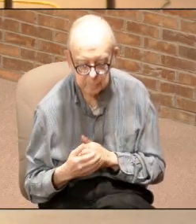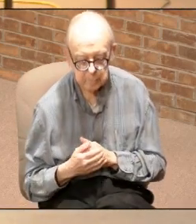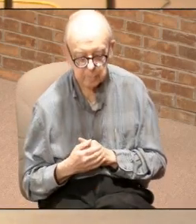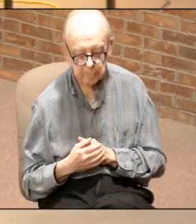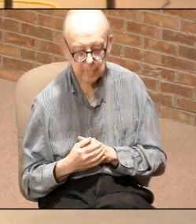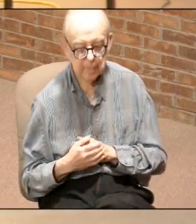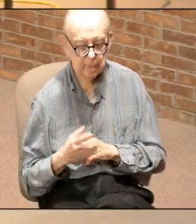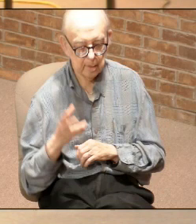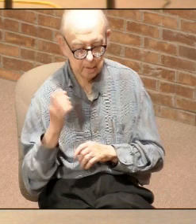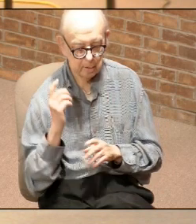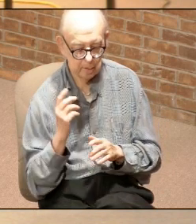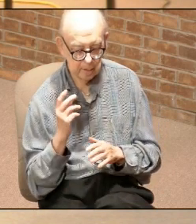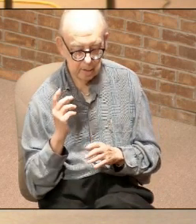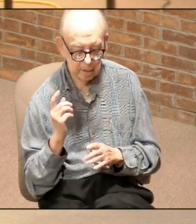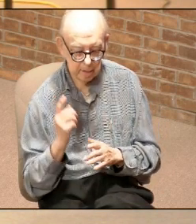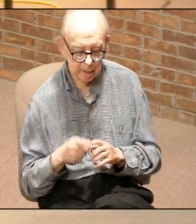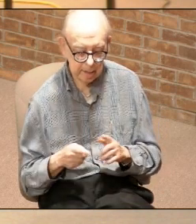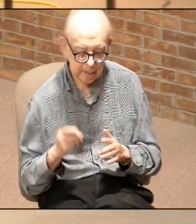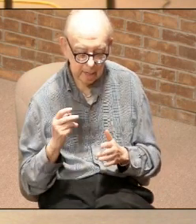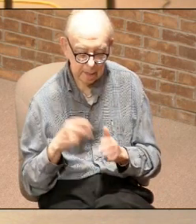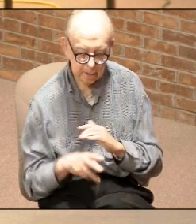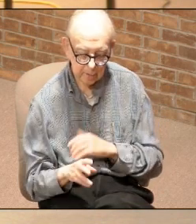he can't kill your soul